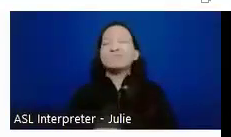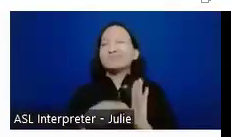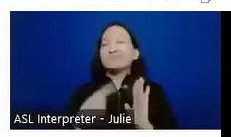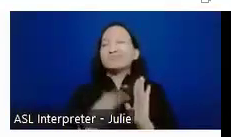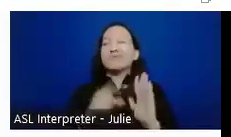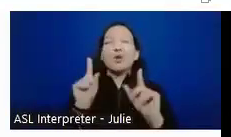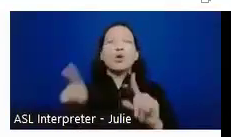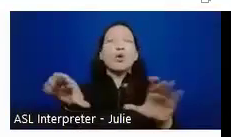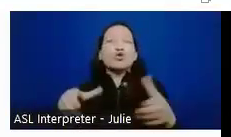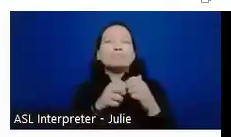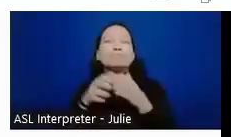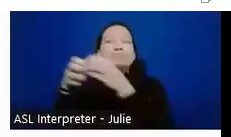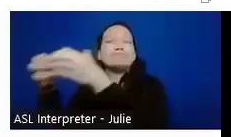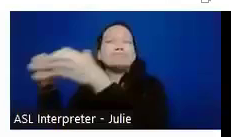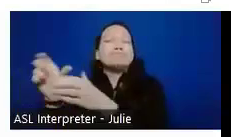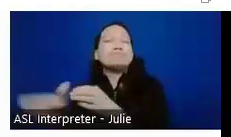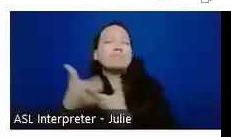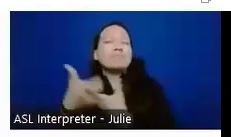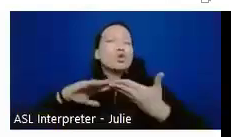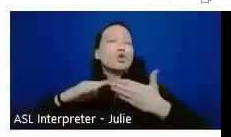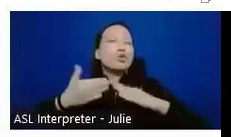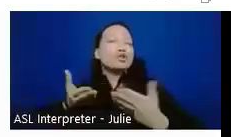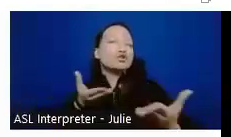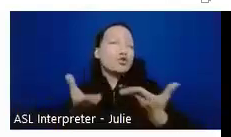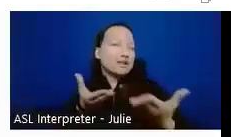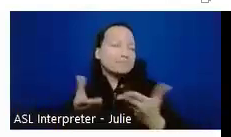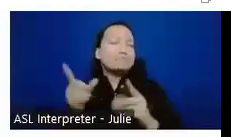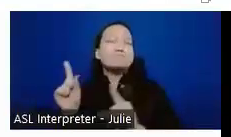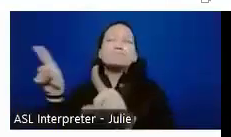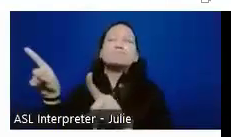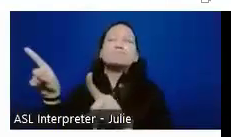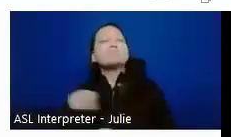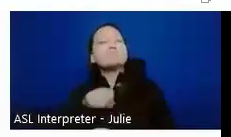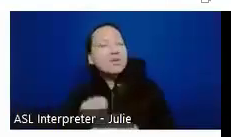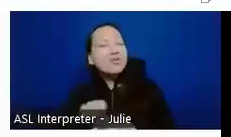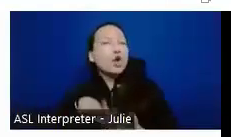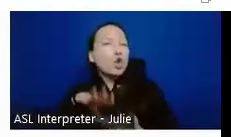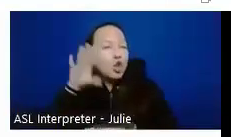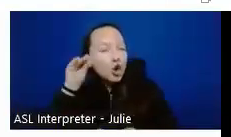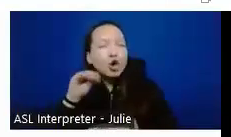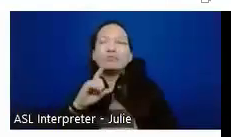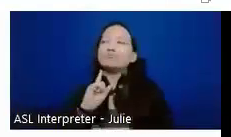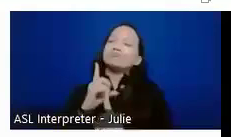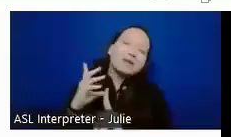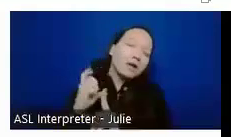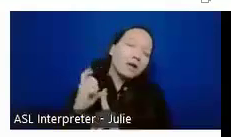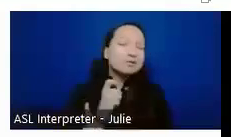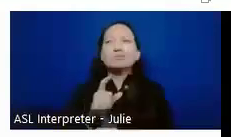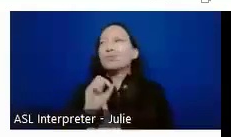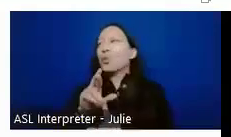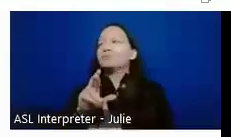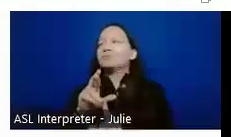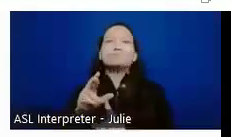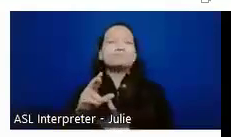you can go in a group together to other community-based services to accomplish something or learn something or tackle